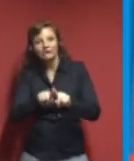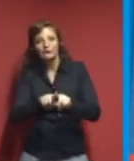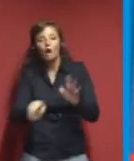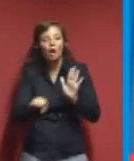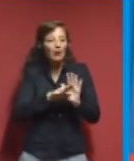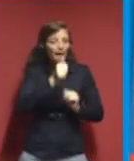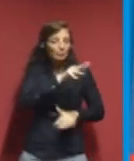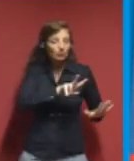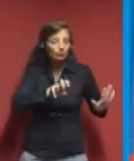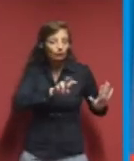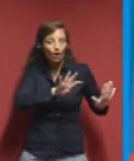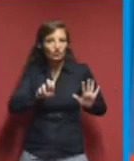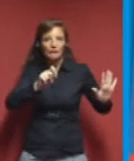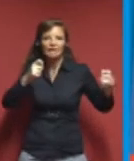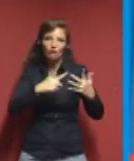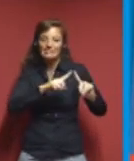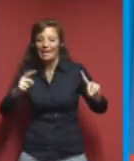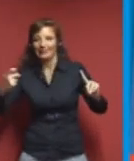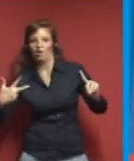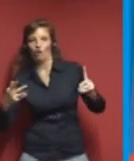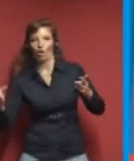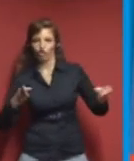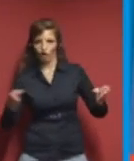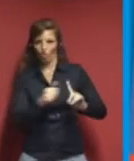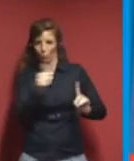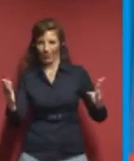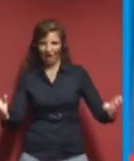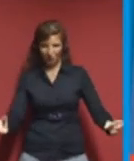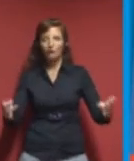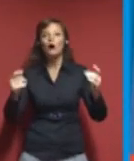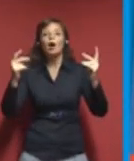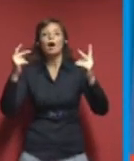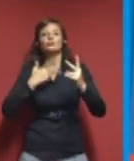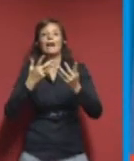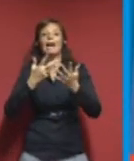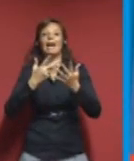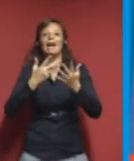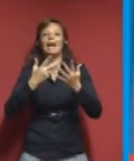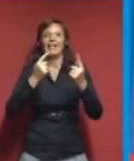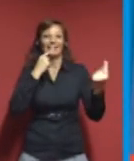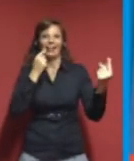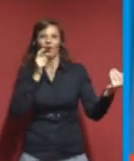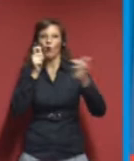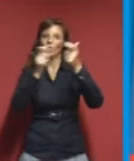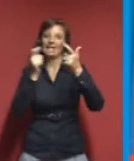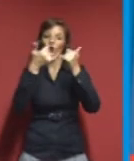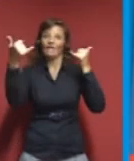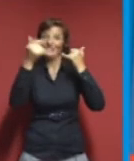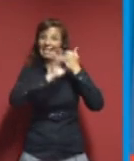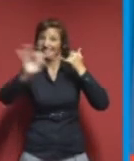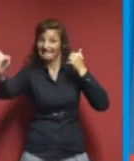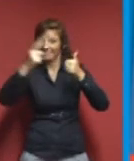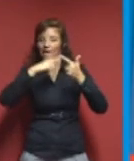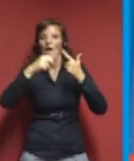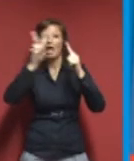today. Wireless transmission of power, free electricity from the wind, a radio-controlled model boat, electricity to prevent